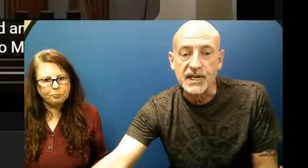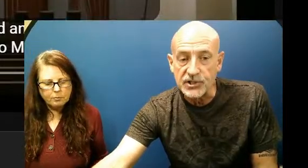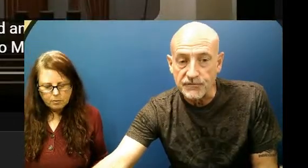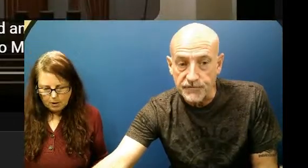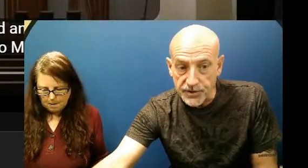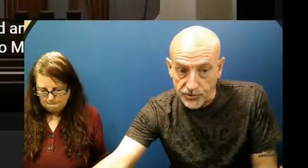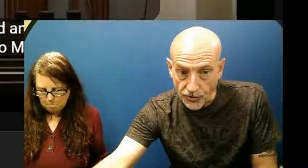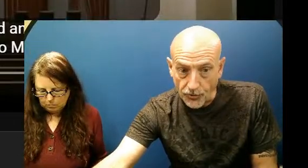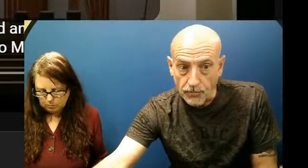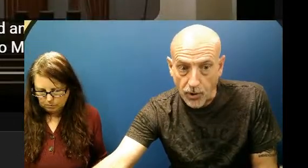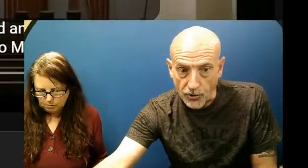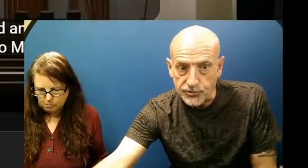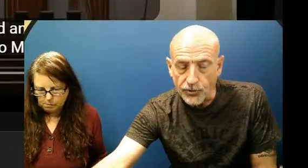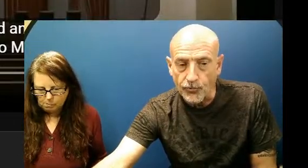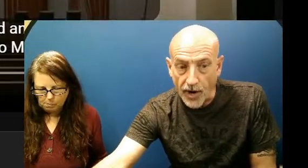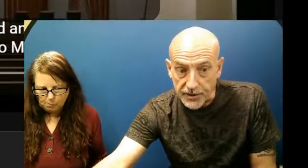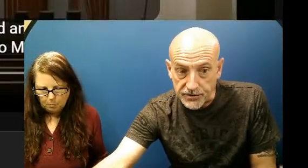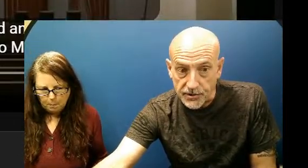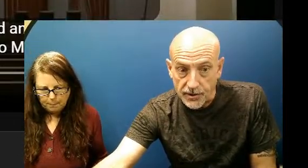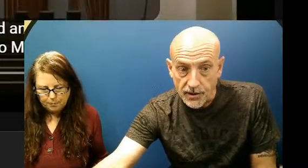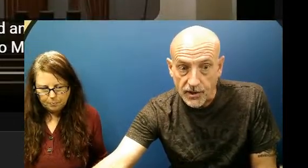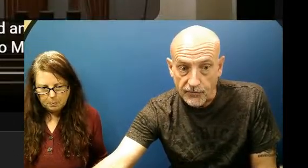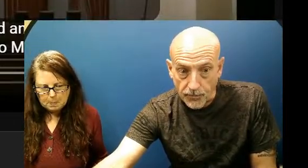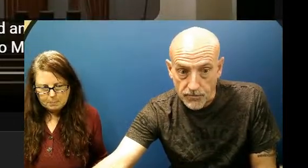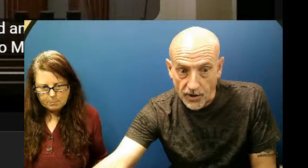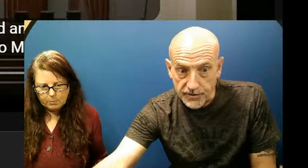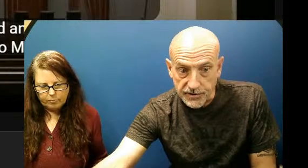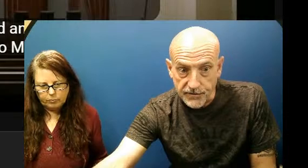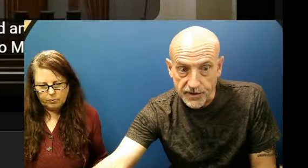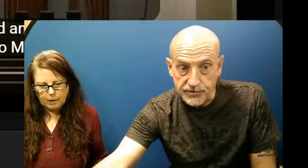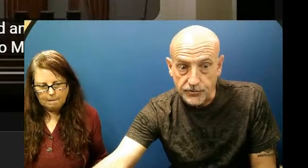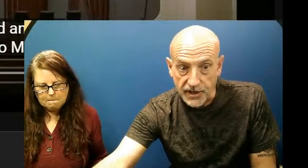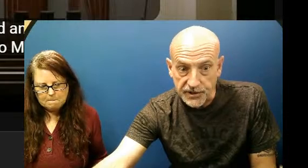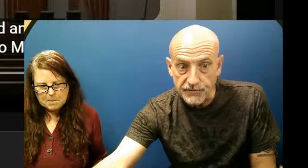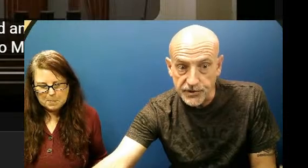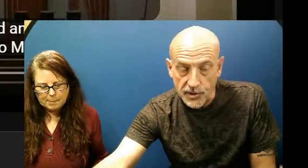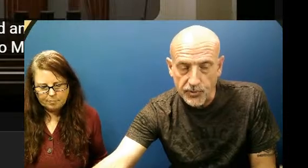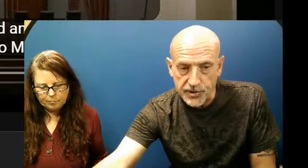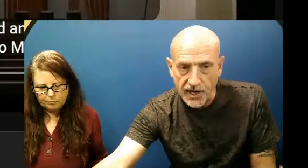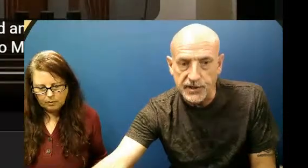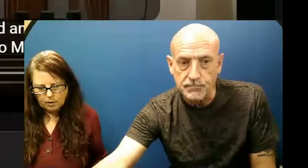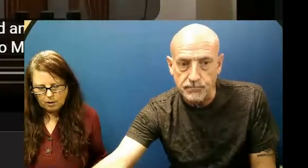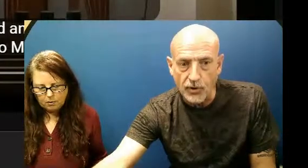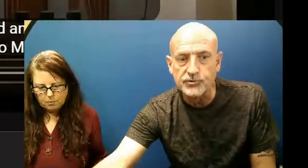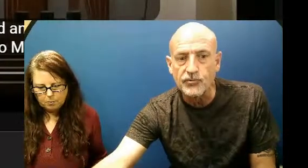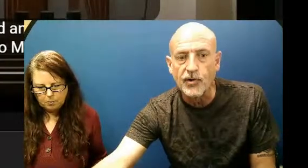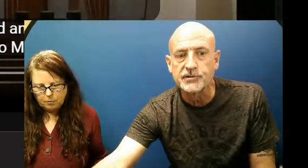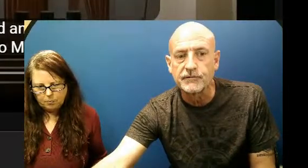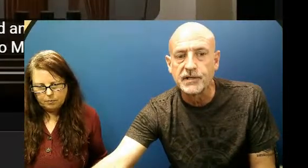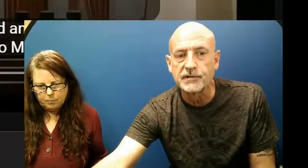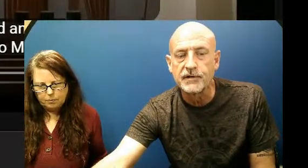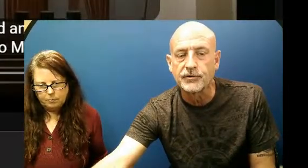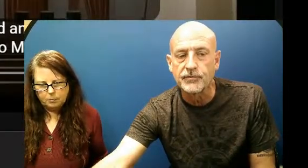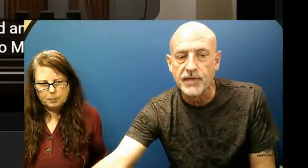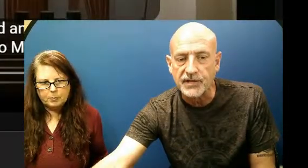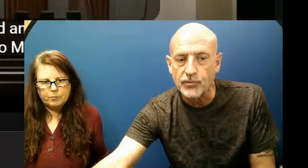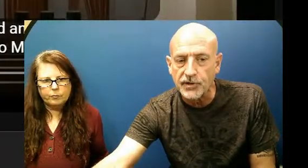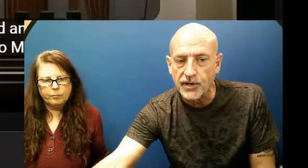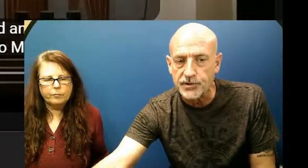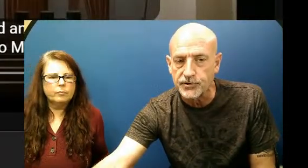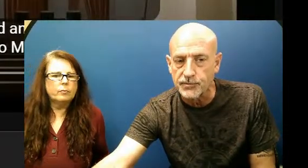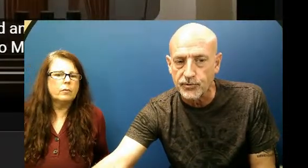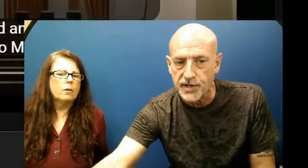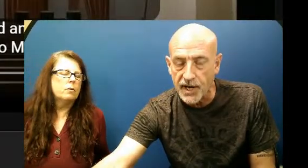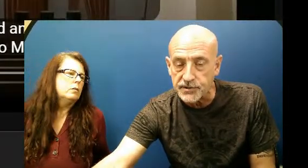the individual personal rights of an individual, individually protected personal rights of the individual. That's